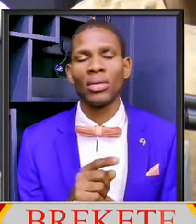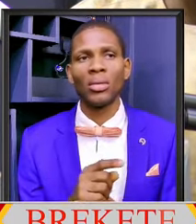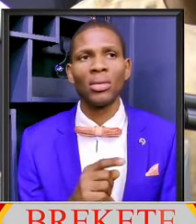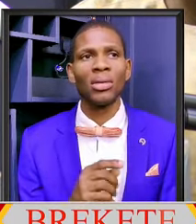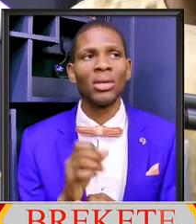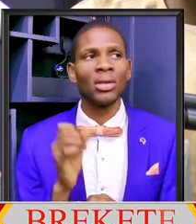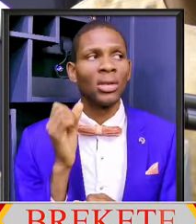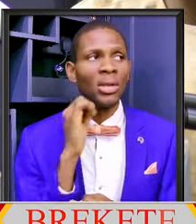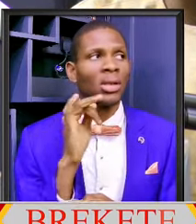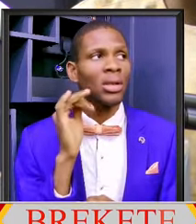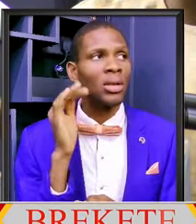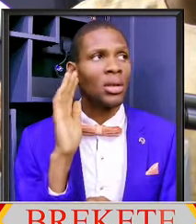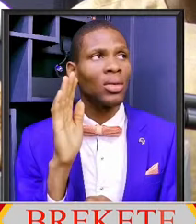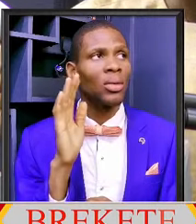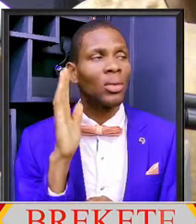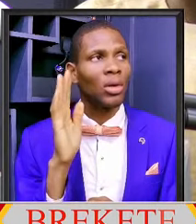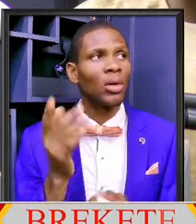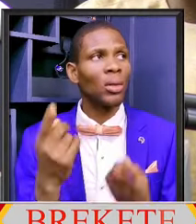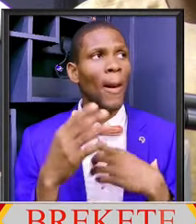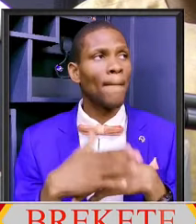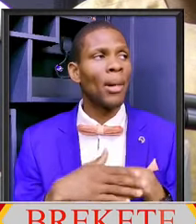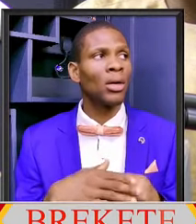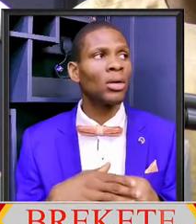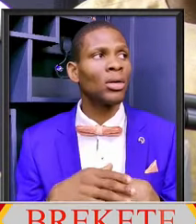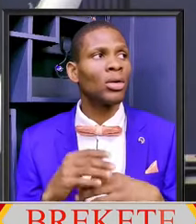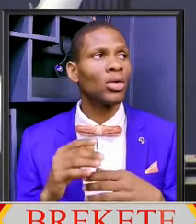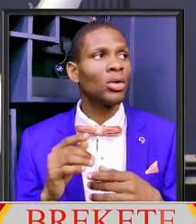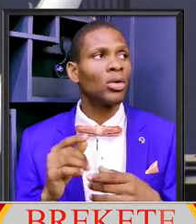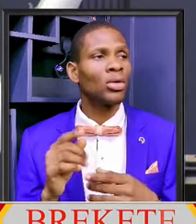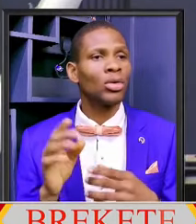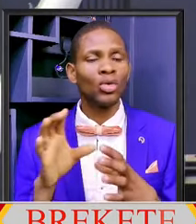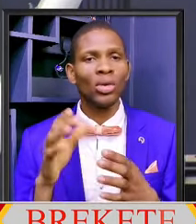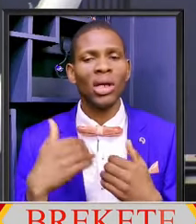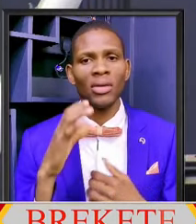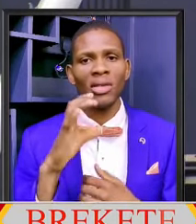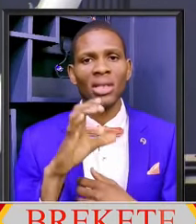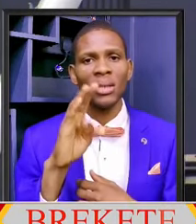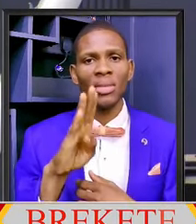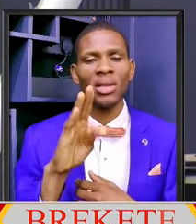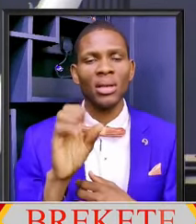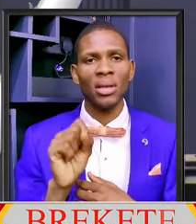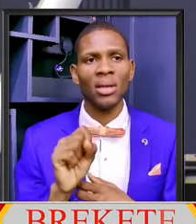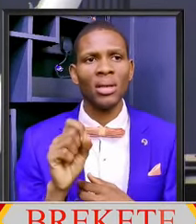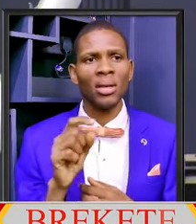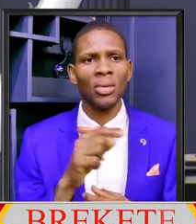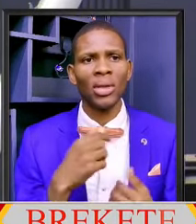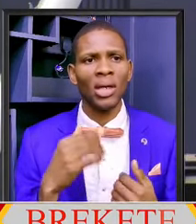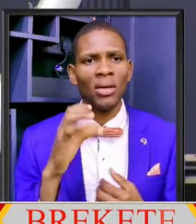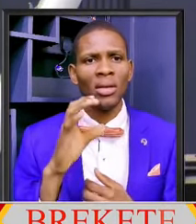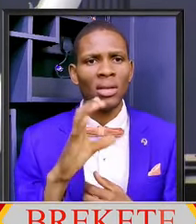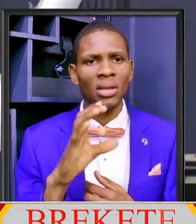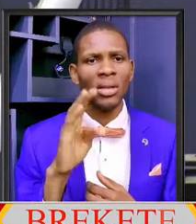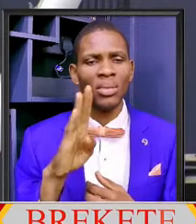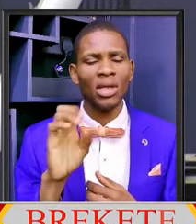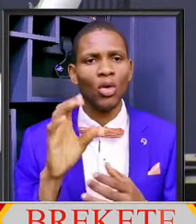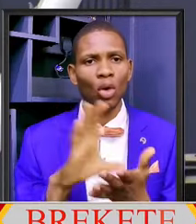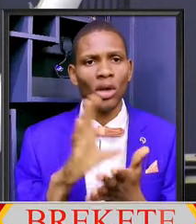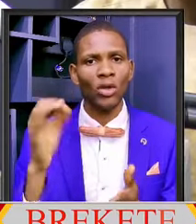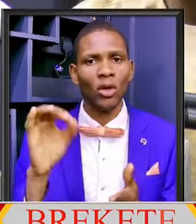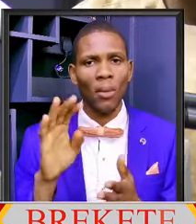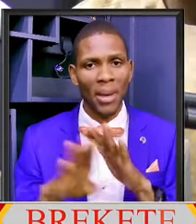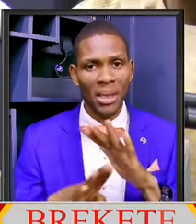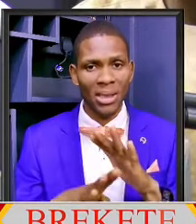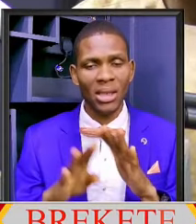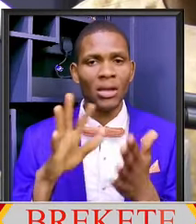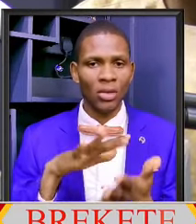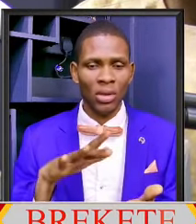Okay, she's coming back to... so you have CBS? We have CBS College of Basic Studies. Yes.